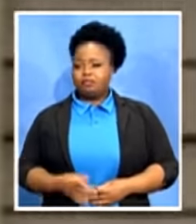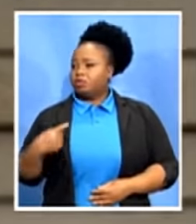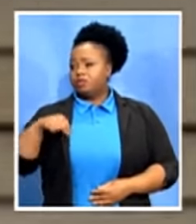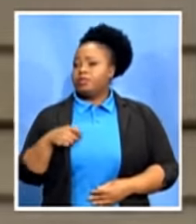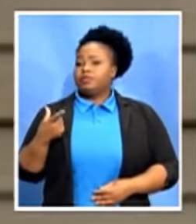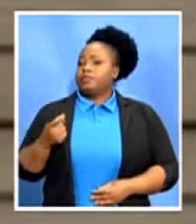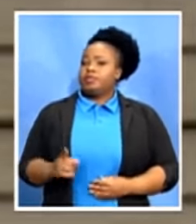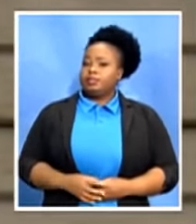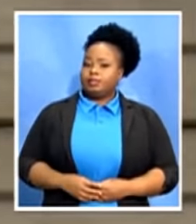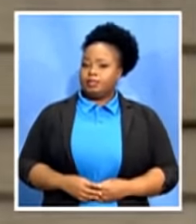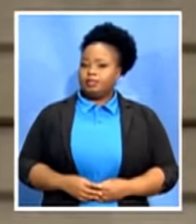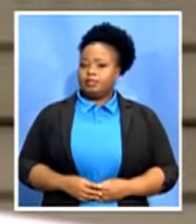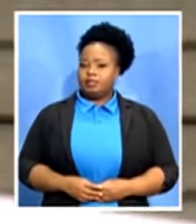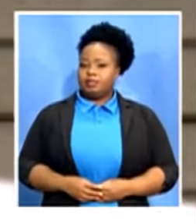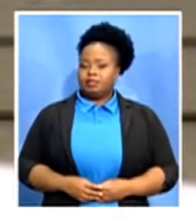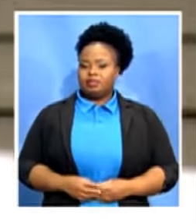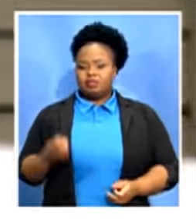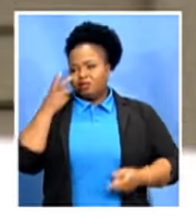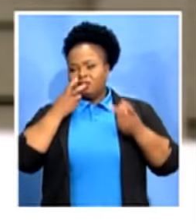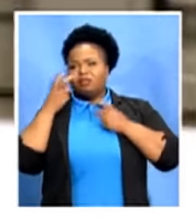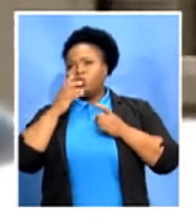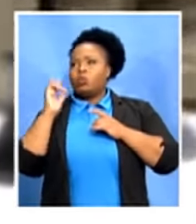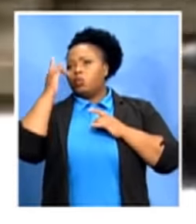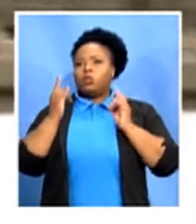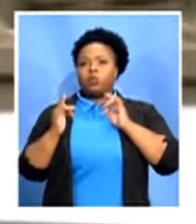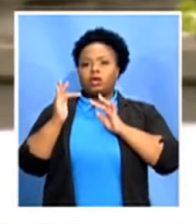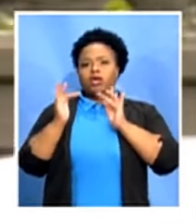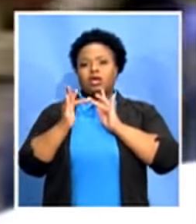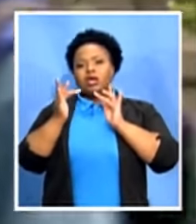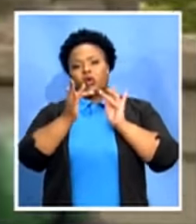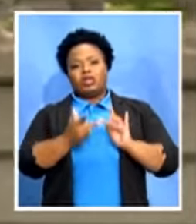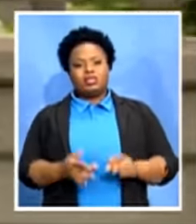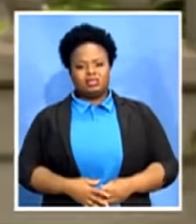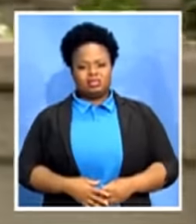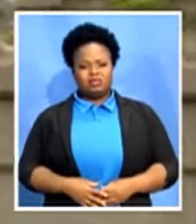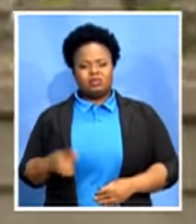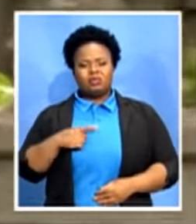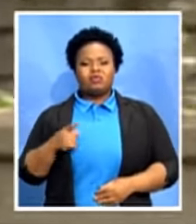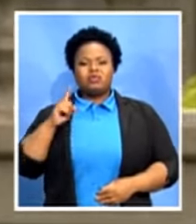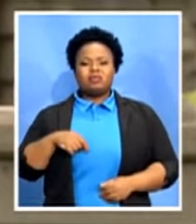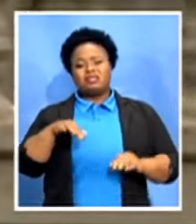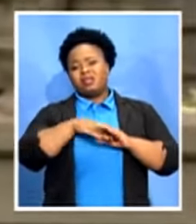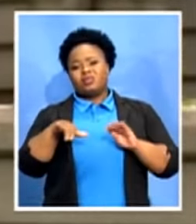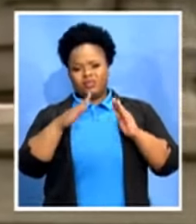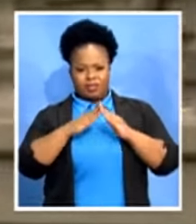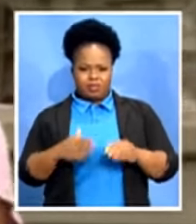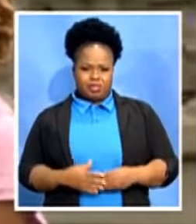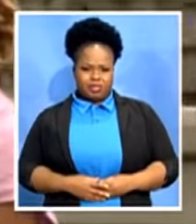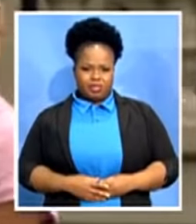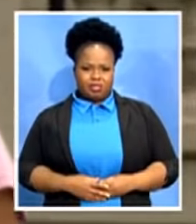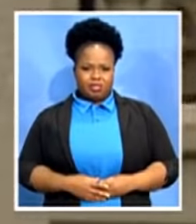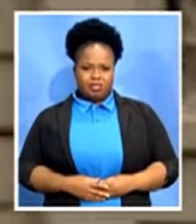Searching for an essential service. Just to get network, we have to come out of the house. For 52-year-old Diane